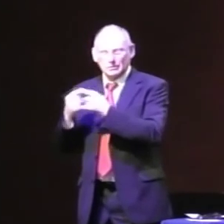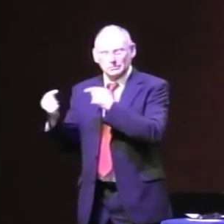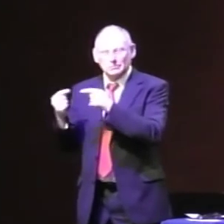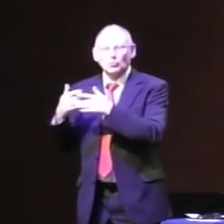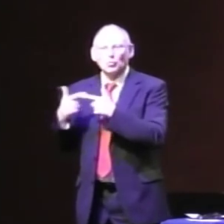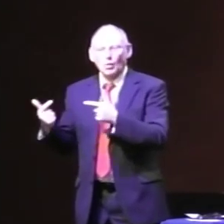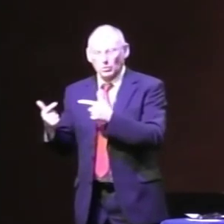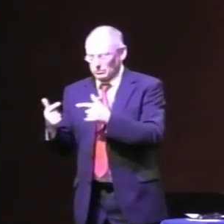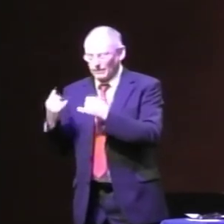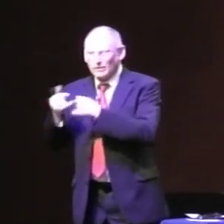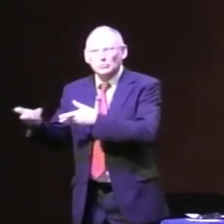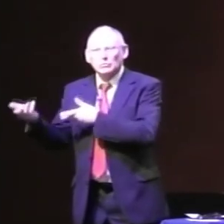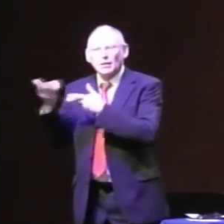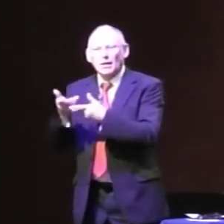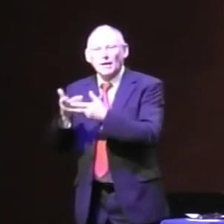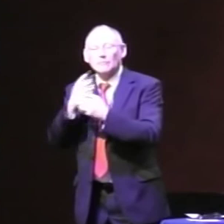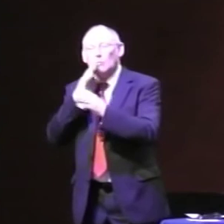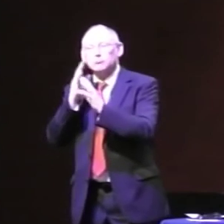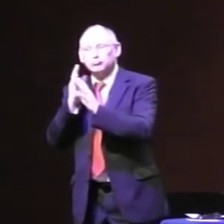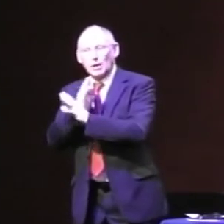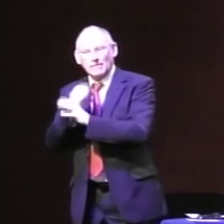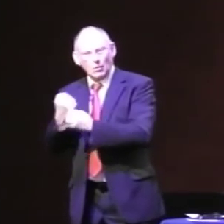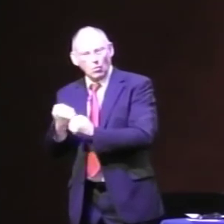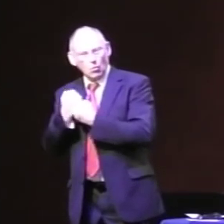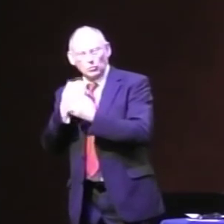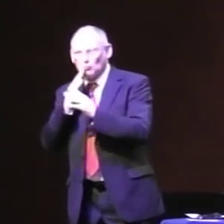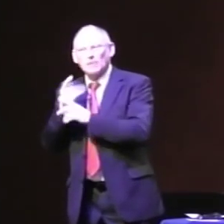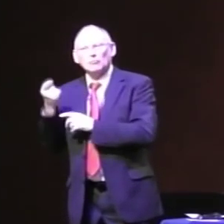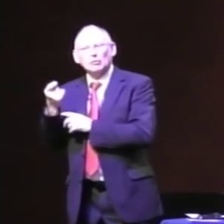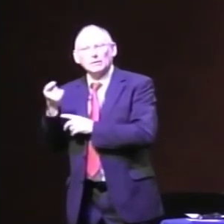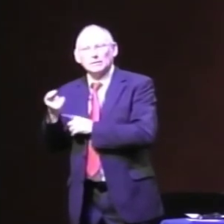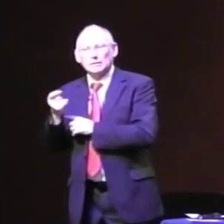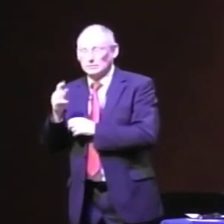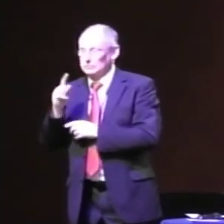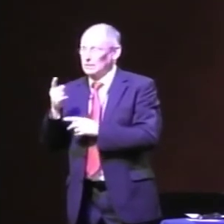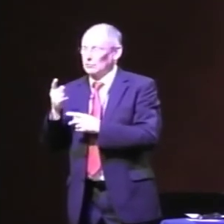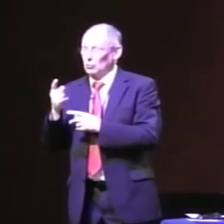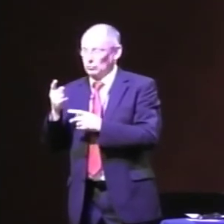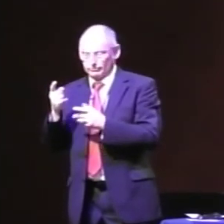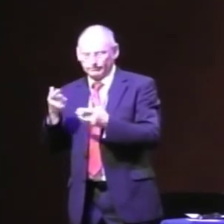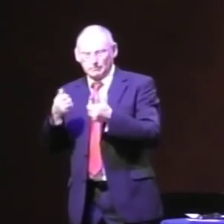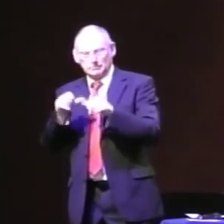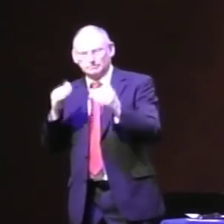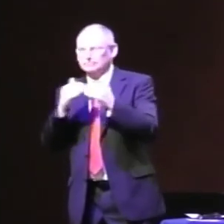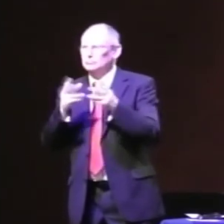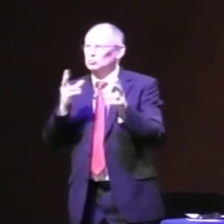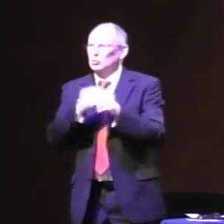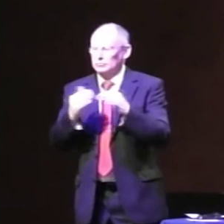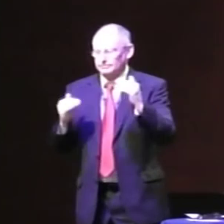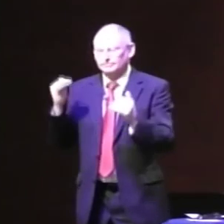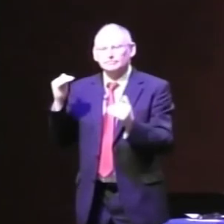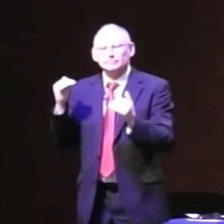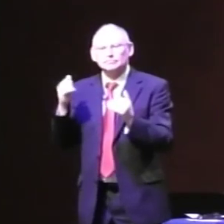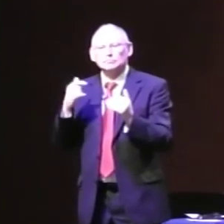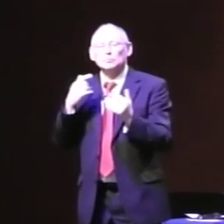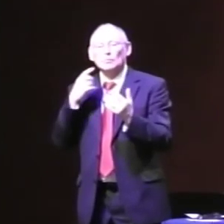has failed to deliver. The private owned and private rented sectors cannot address the shortage. Unison's